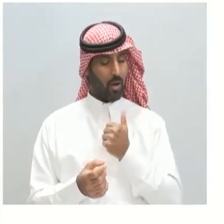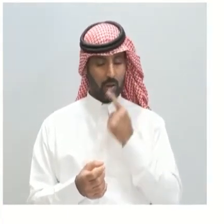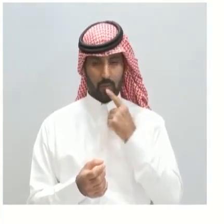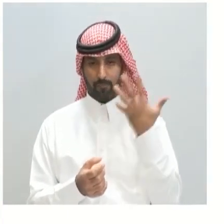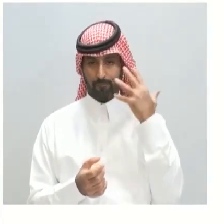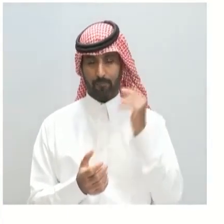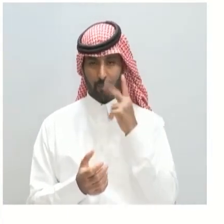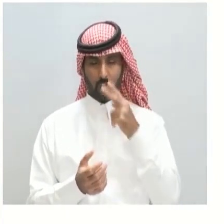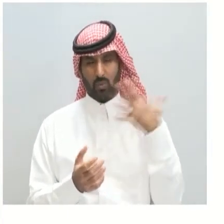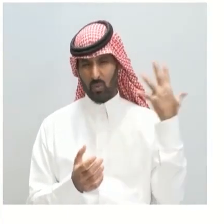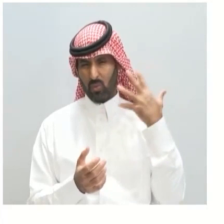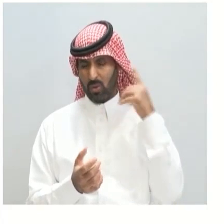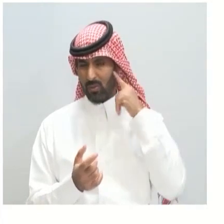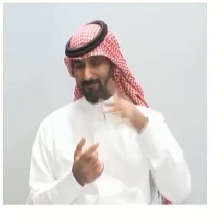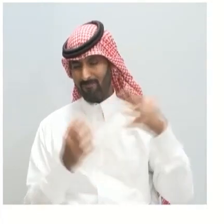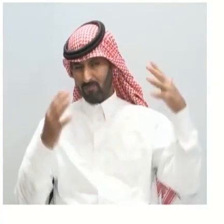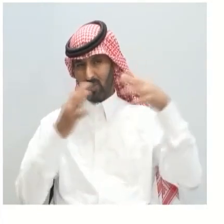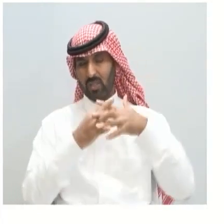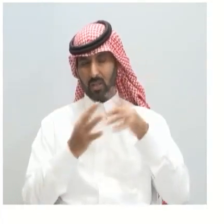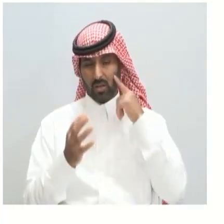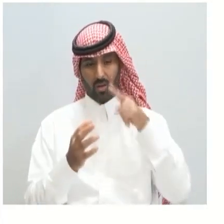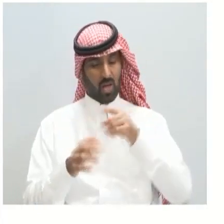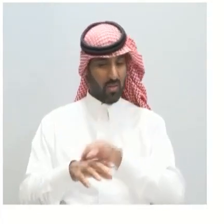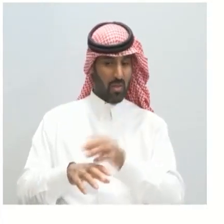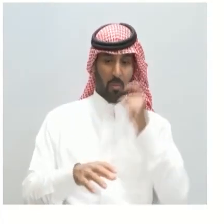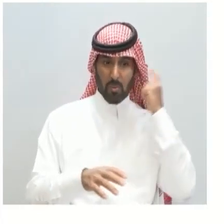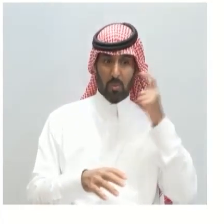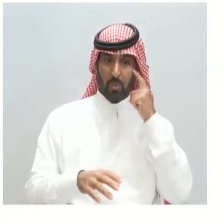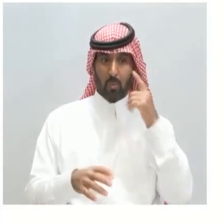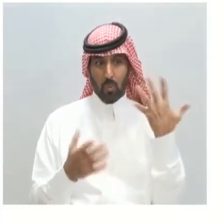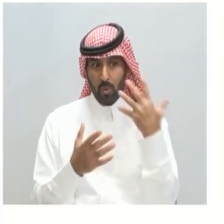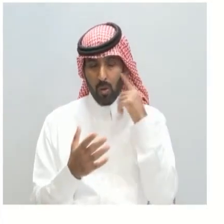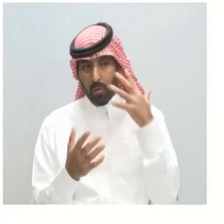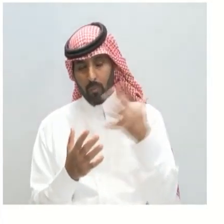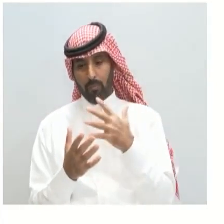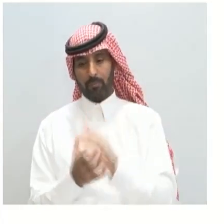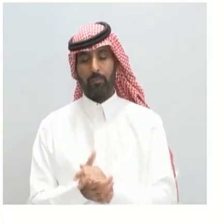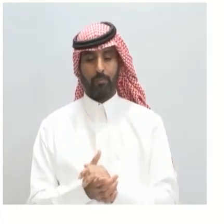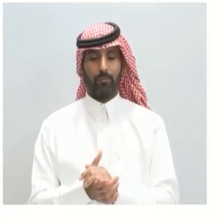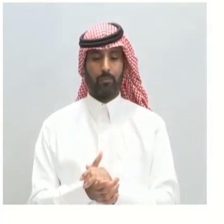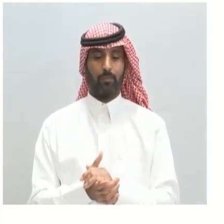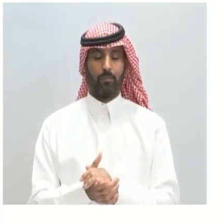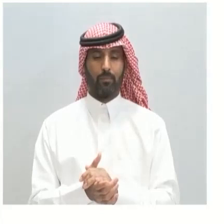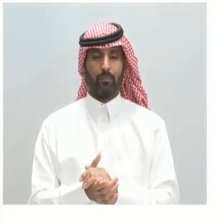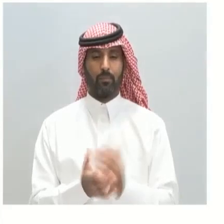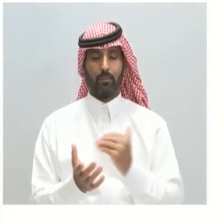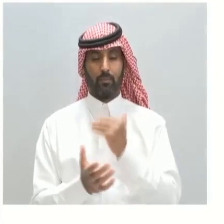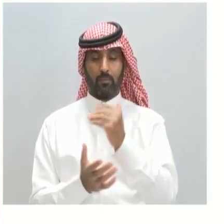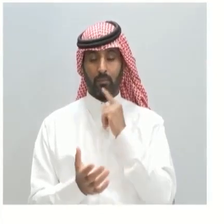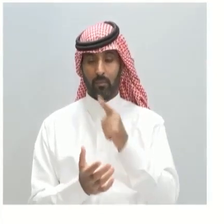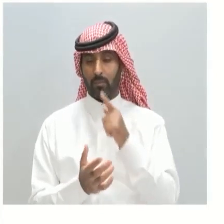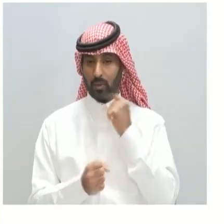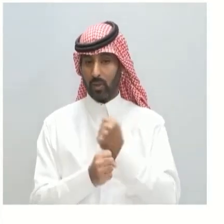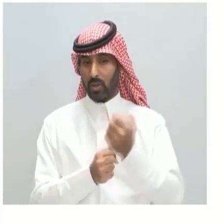frightened by noises in the dark. It surprises me that other people think they are very good here, frightening. So we use